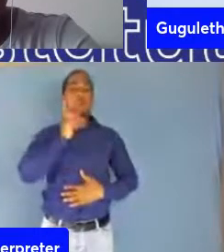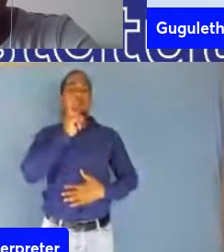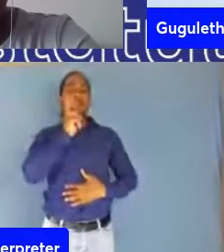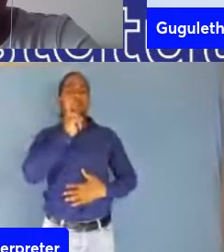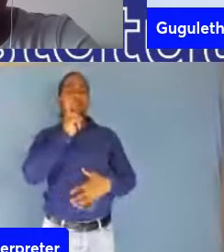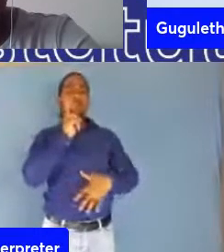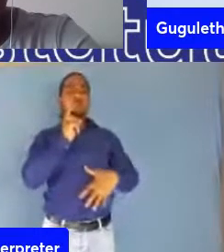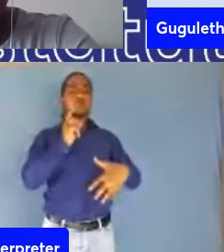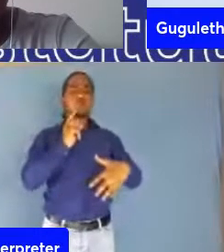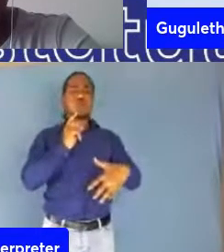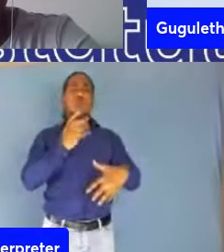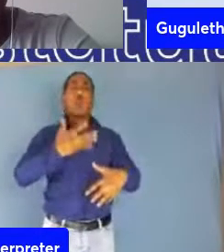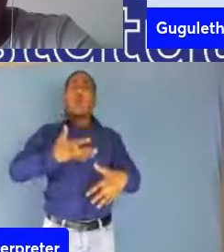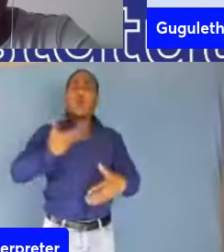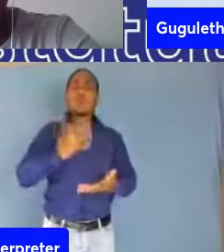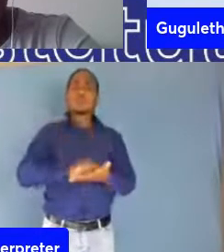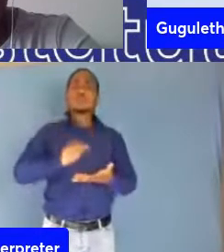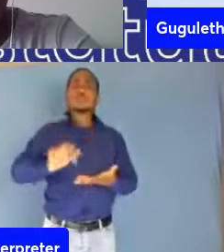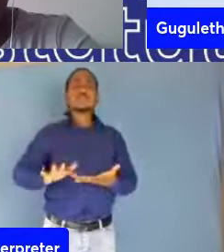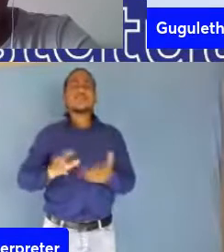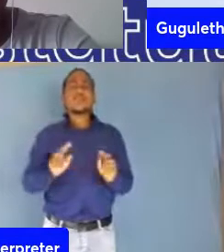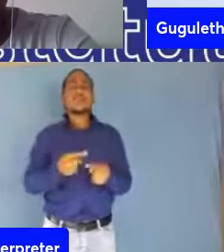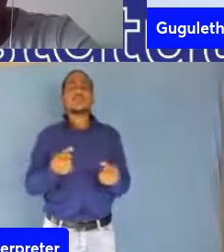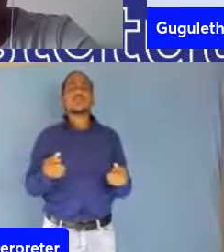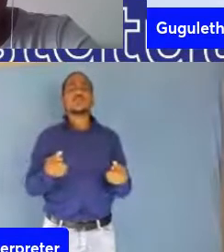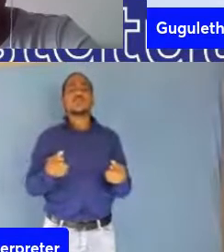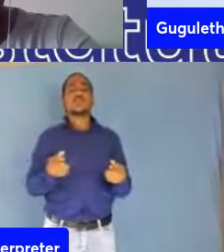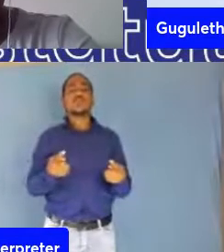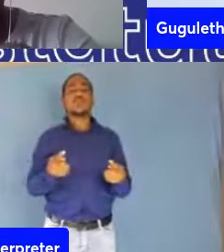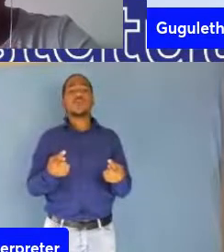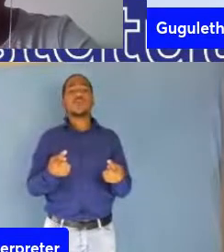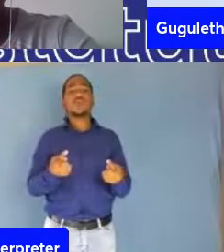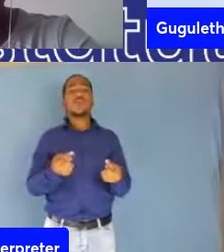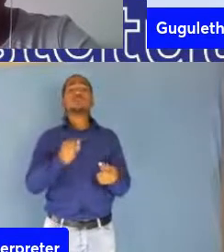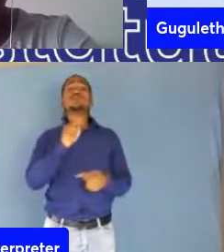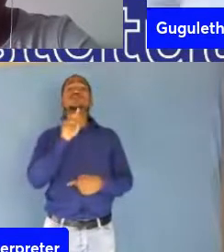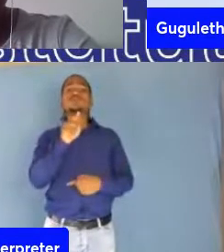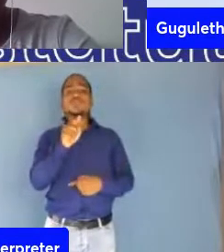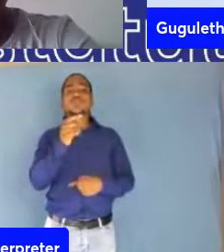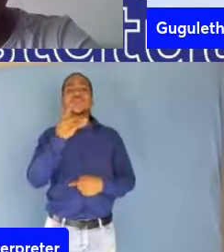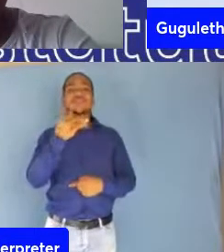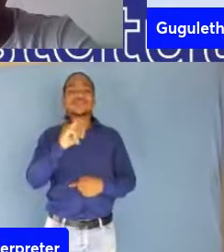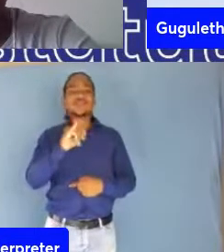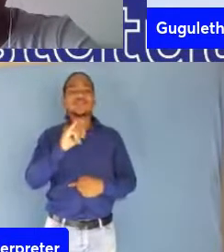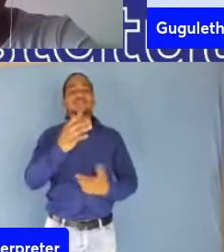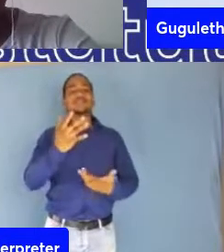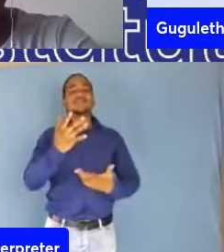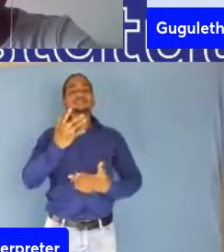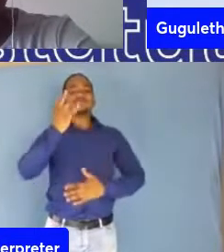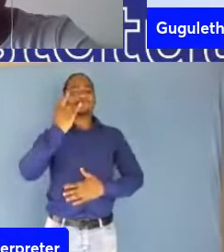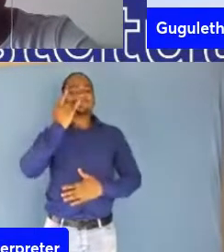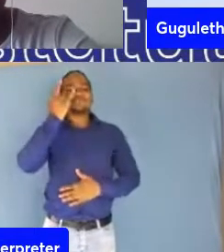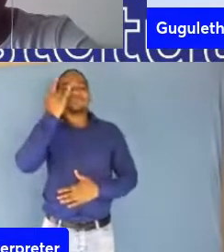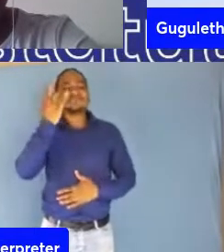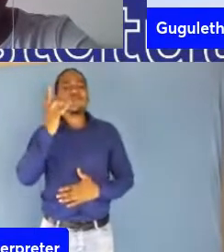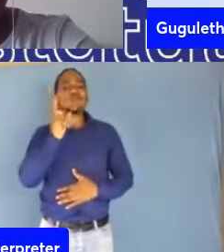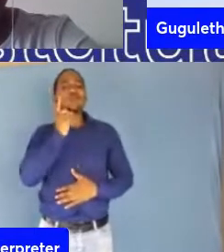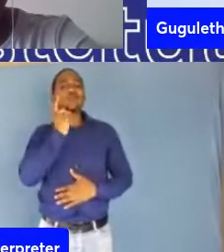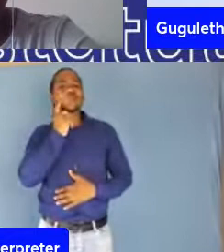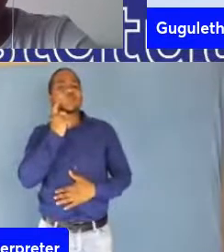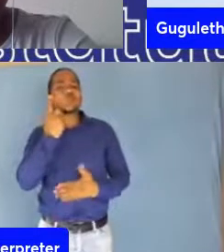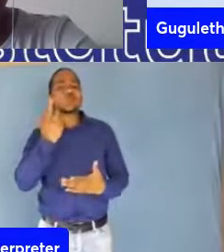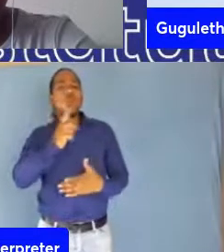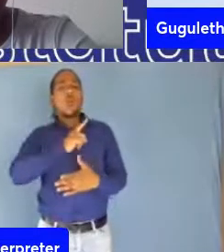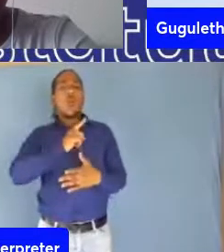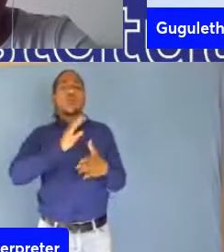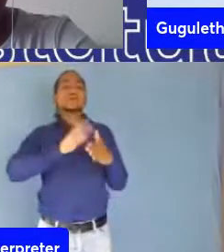abortion. But with this incongruent logic, they are still shamed for being pregnant according to a specific